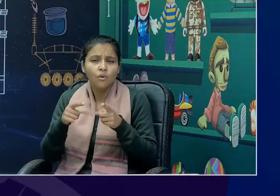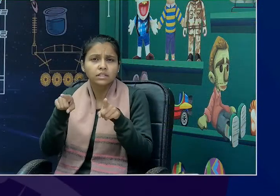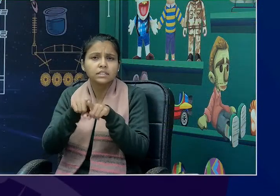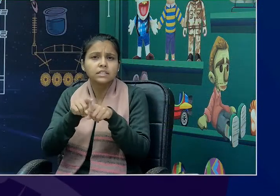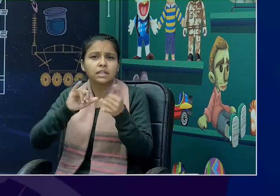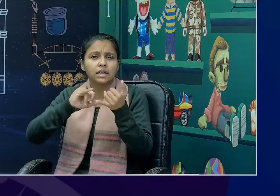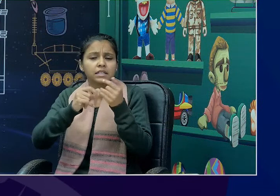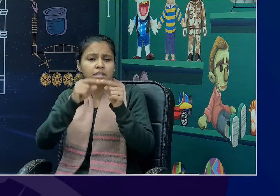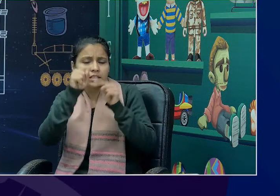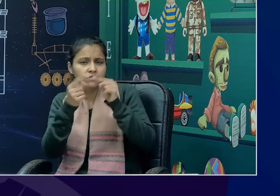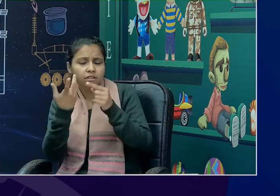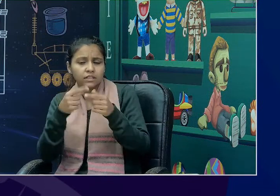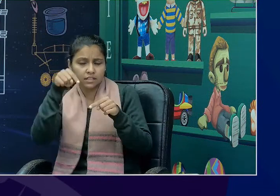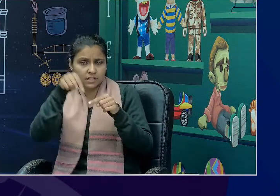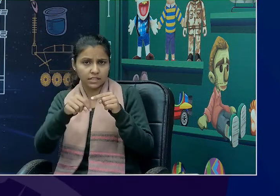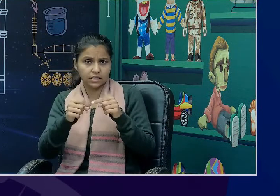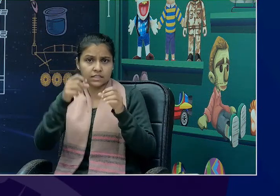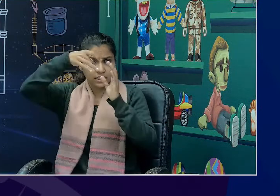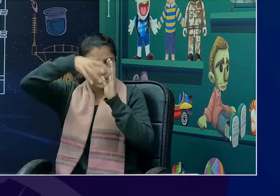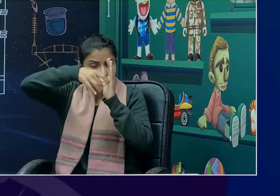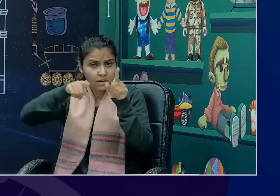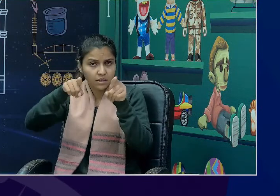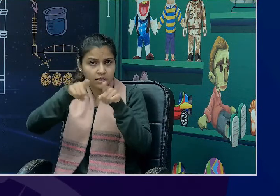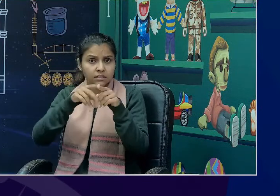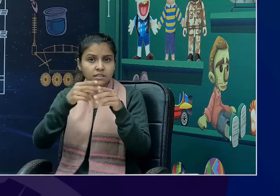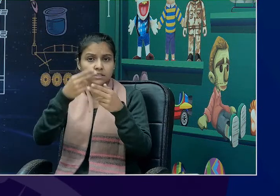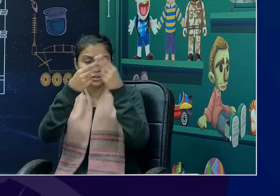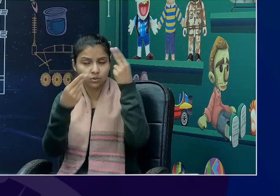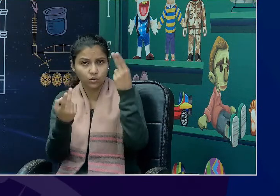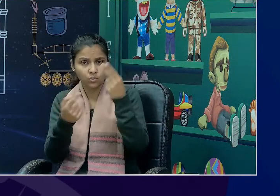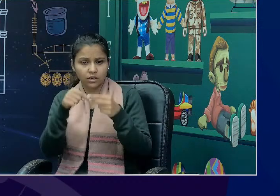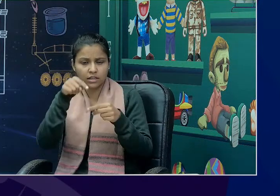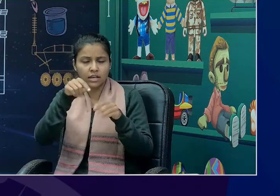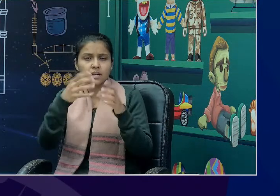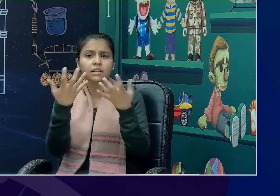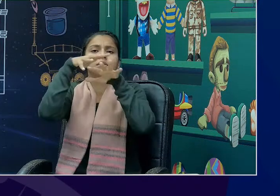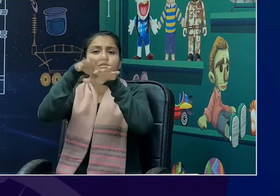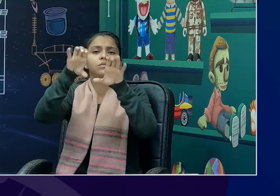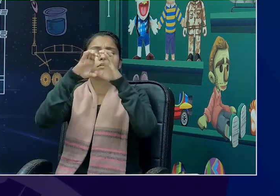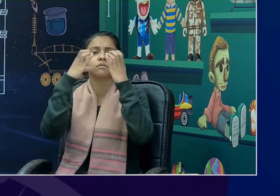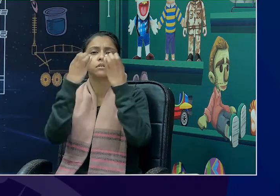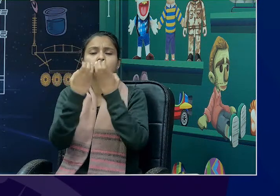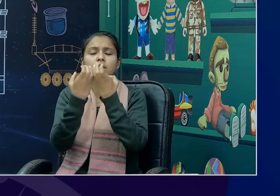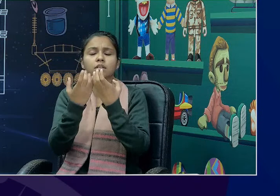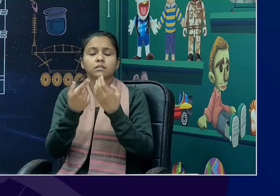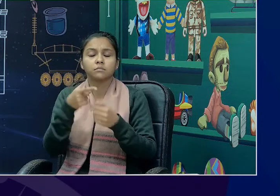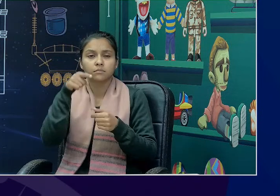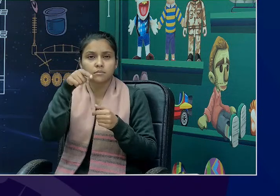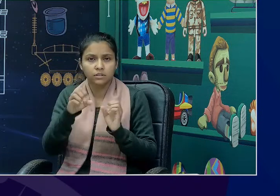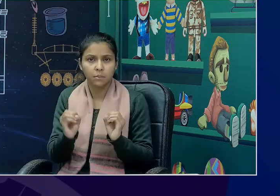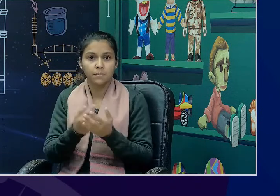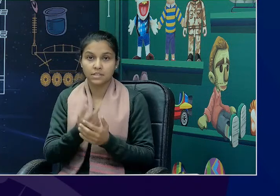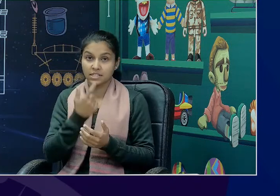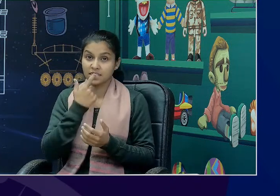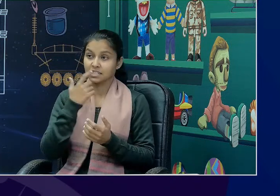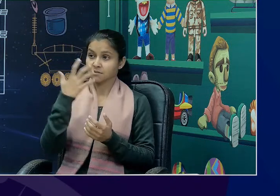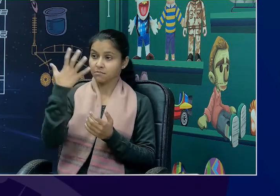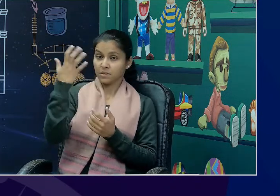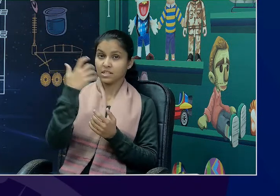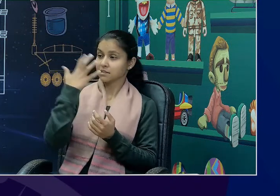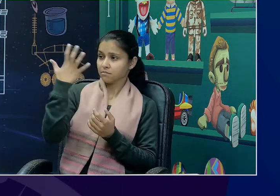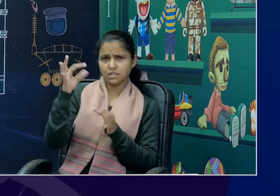we explain this in our inclusive classroom, sir? Yes, in the beginning also I told that the mirror holds a